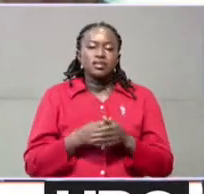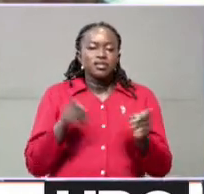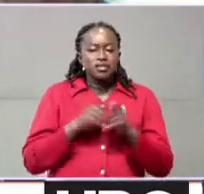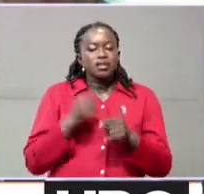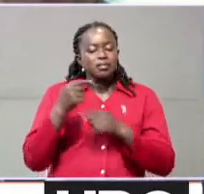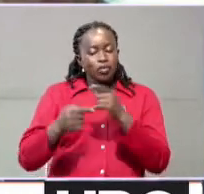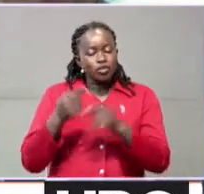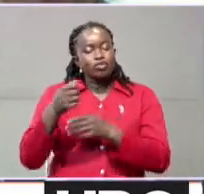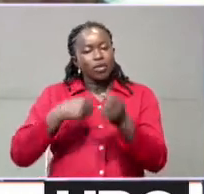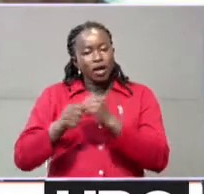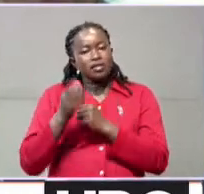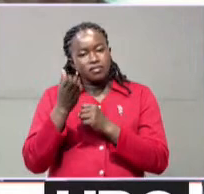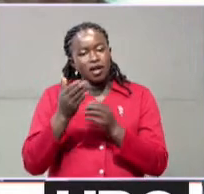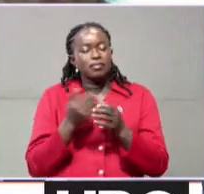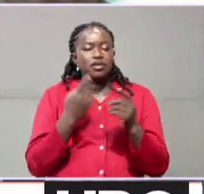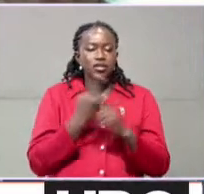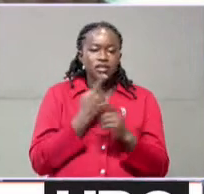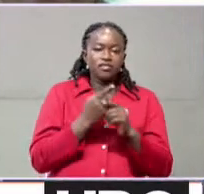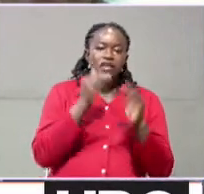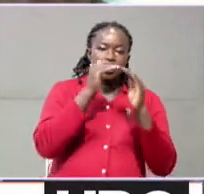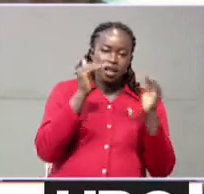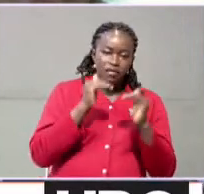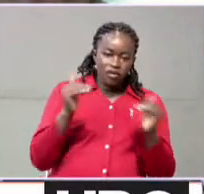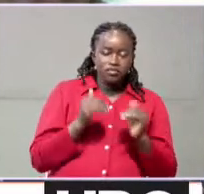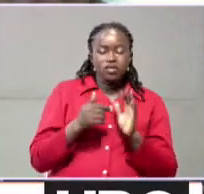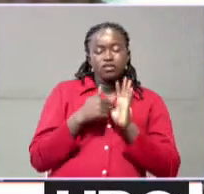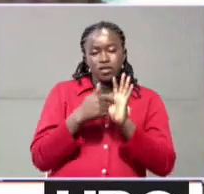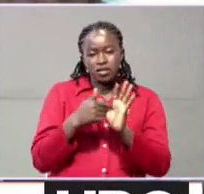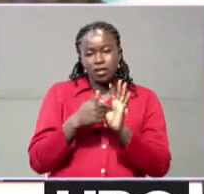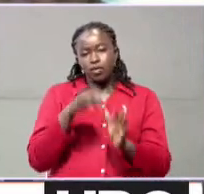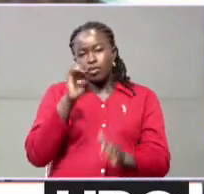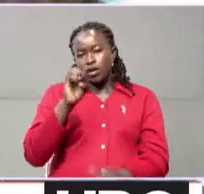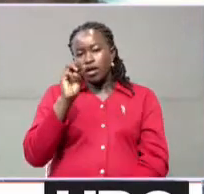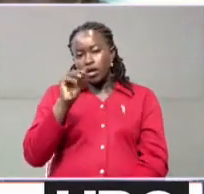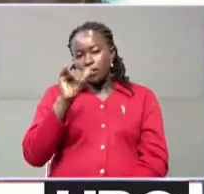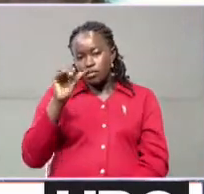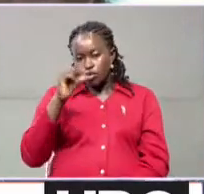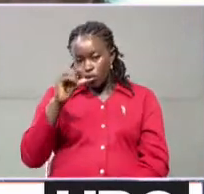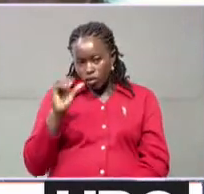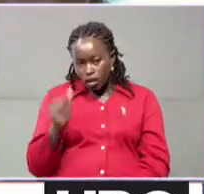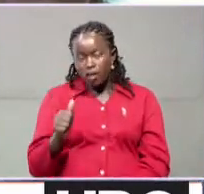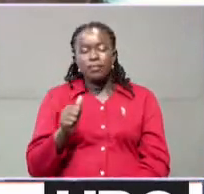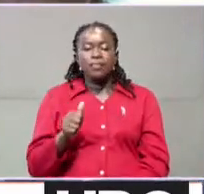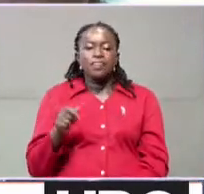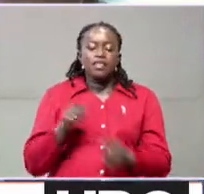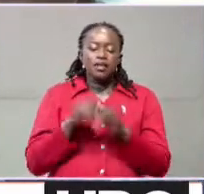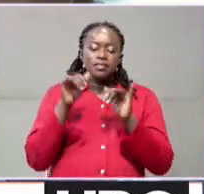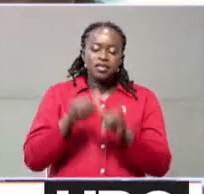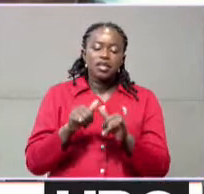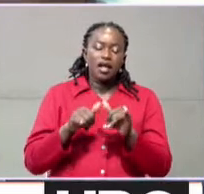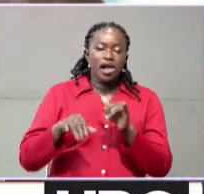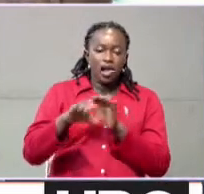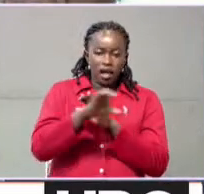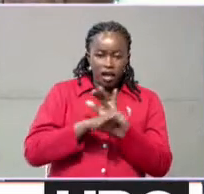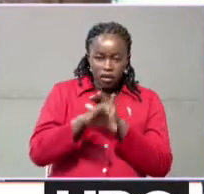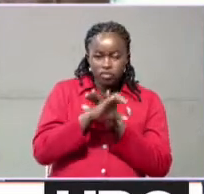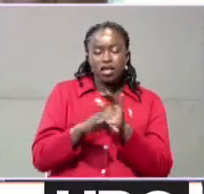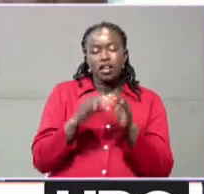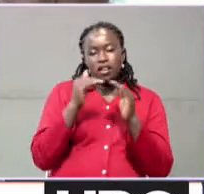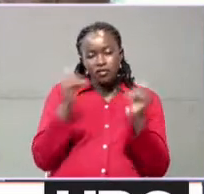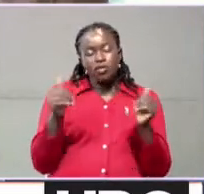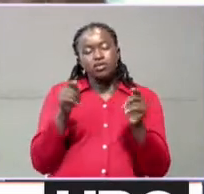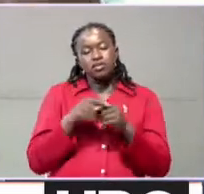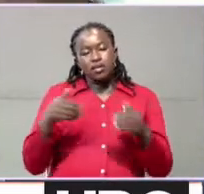active at various levels for example emilio the county level and the youth